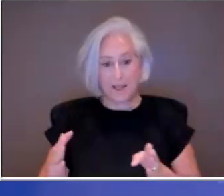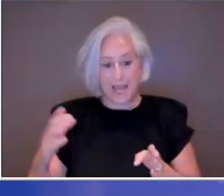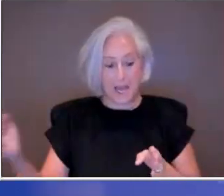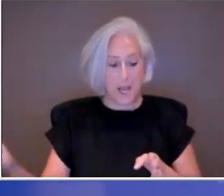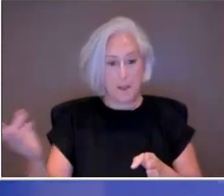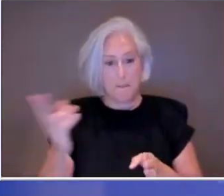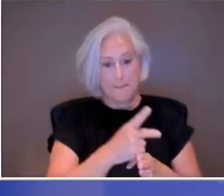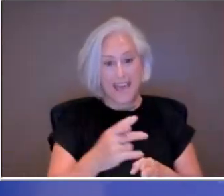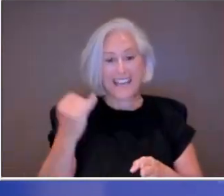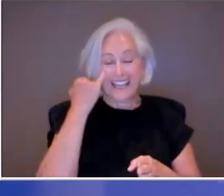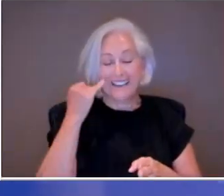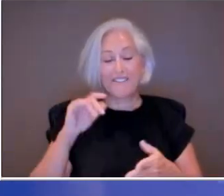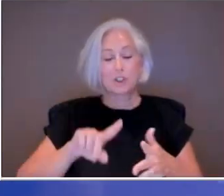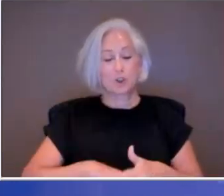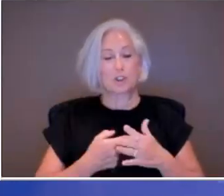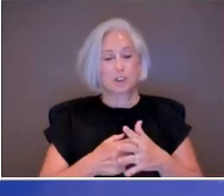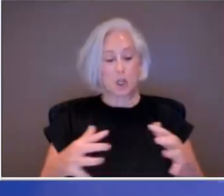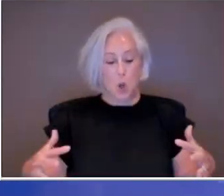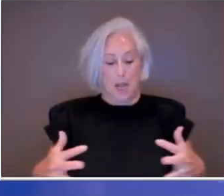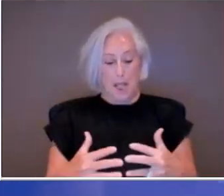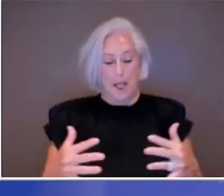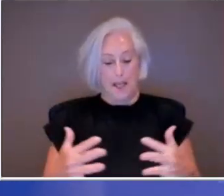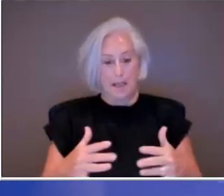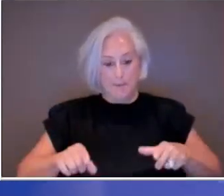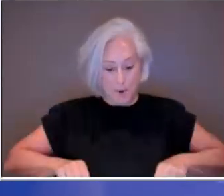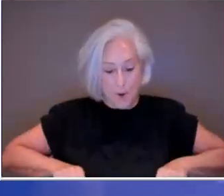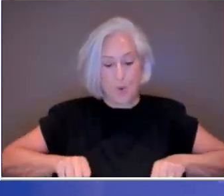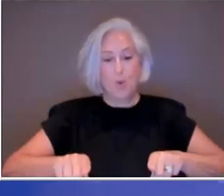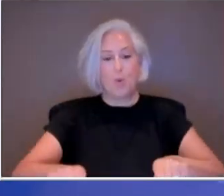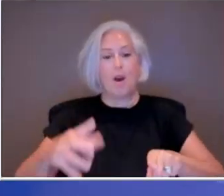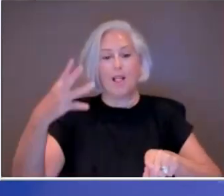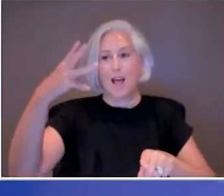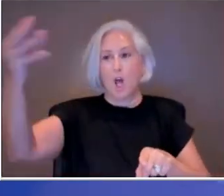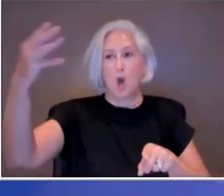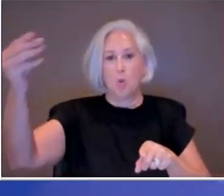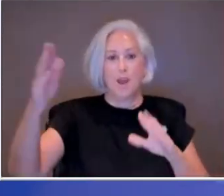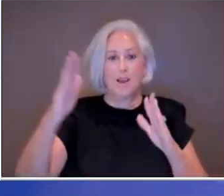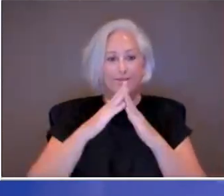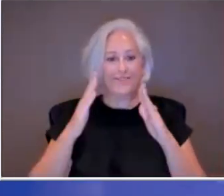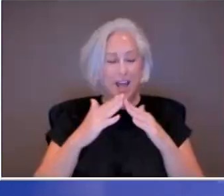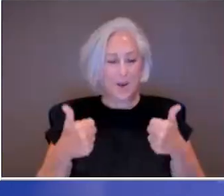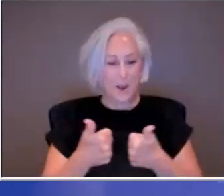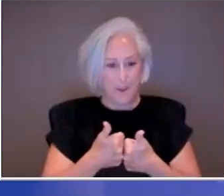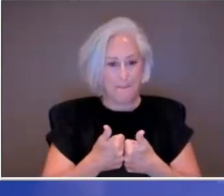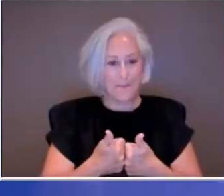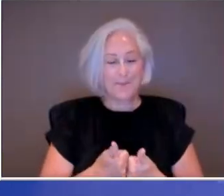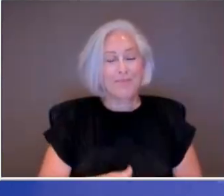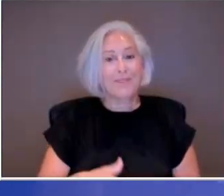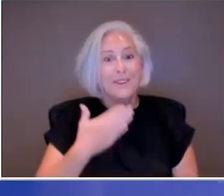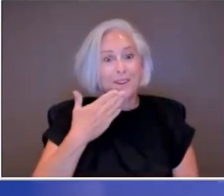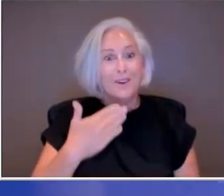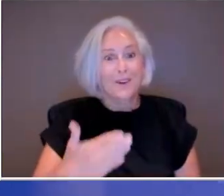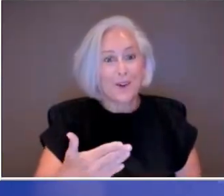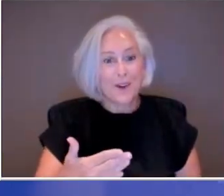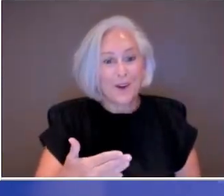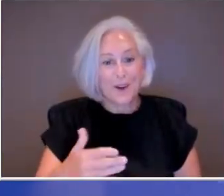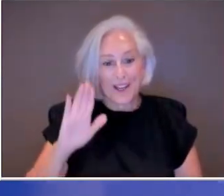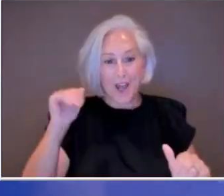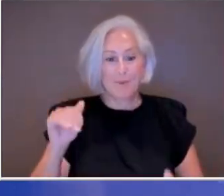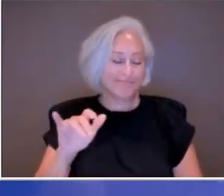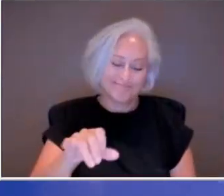to go into labor when he was at an away game. Okay, good. I would hope so. Which did not happen, Yes.